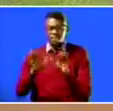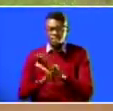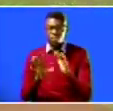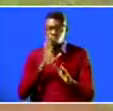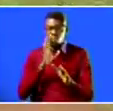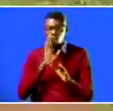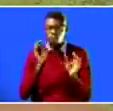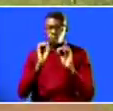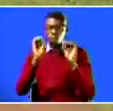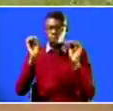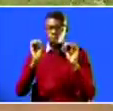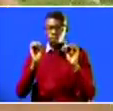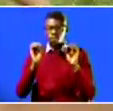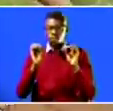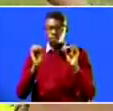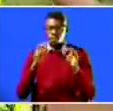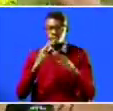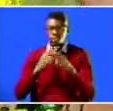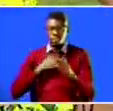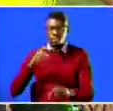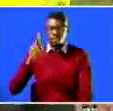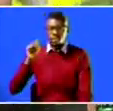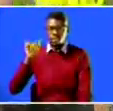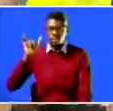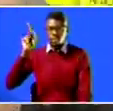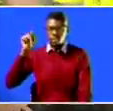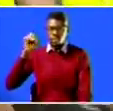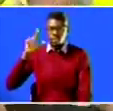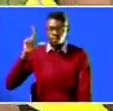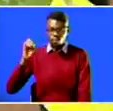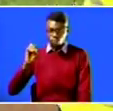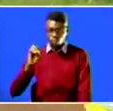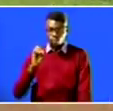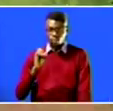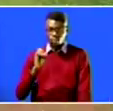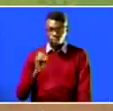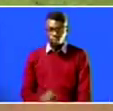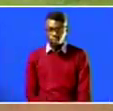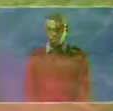for every ride. My name is Ray Polo for KTN News.